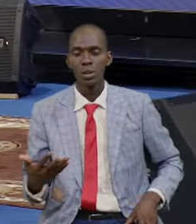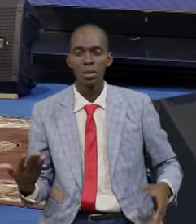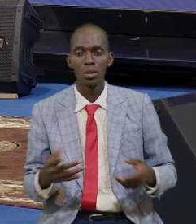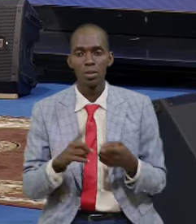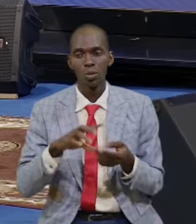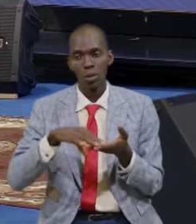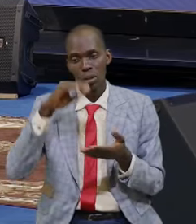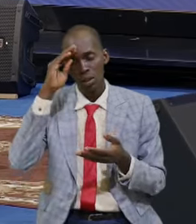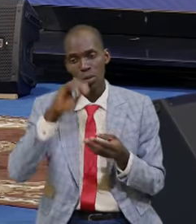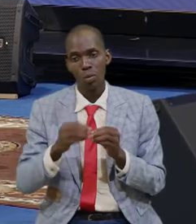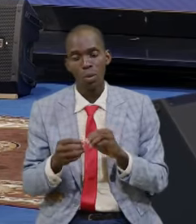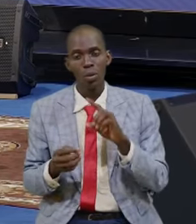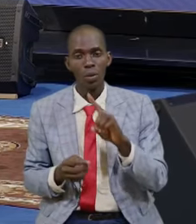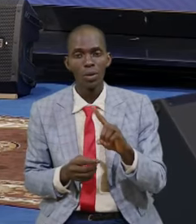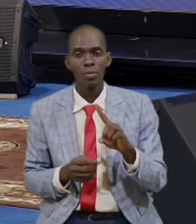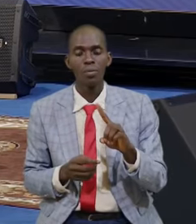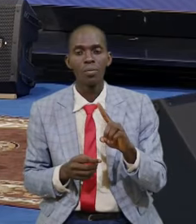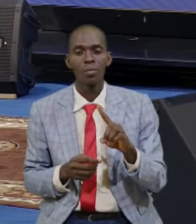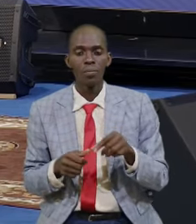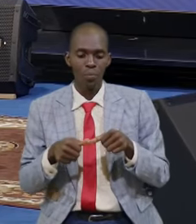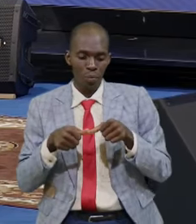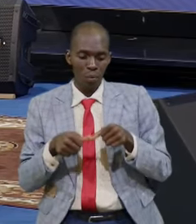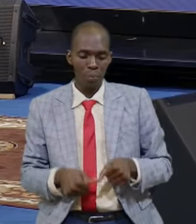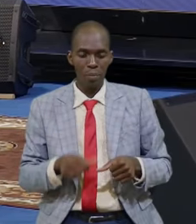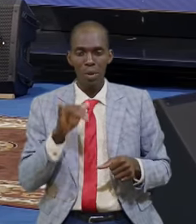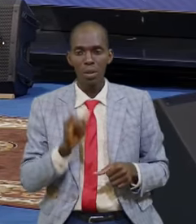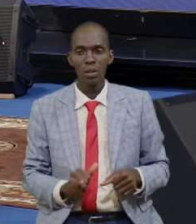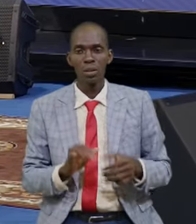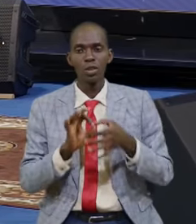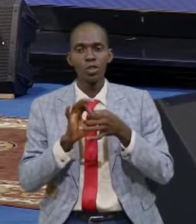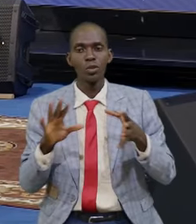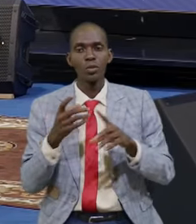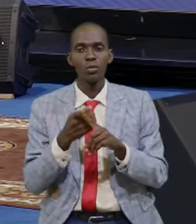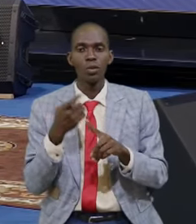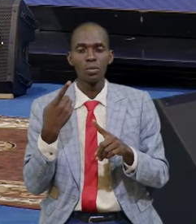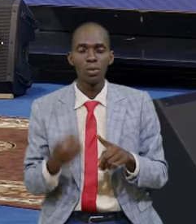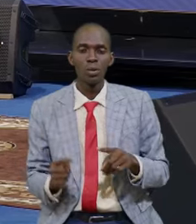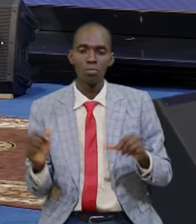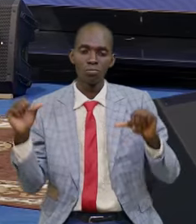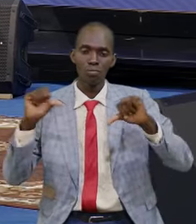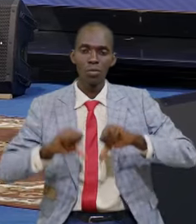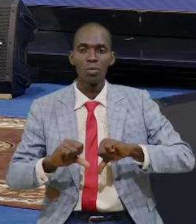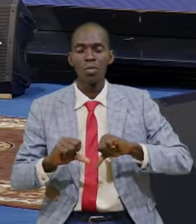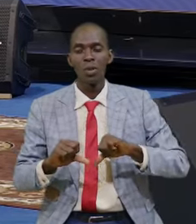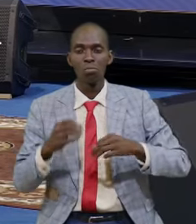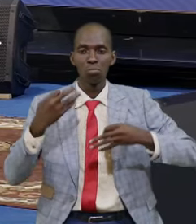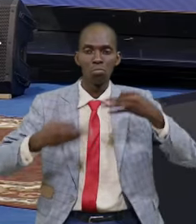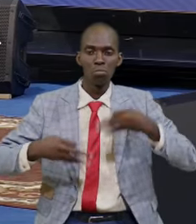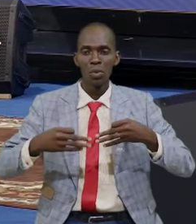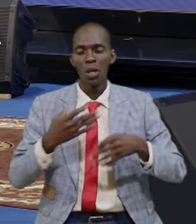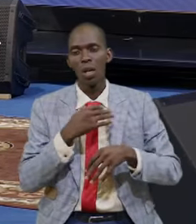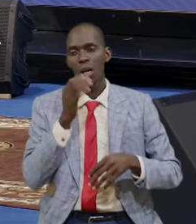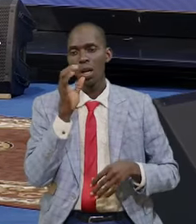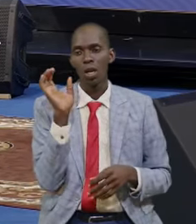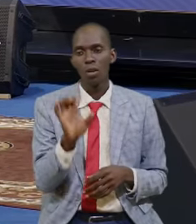Number one, we're looking at permanently loosed from the condemnation and the curse